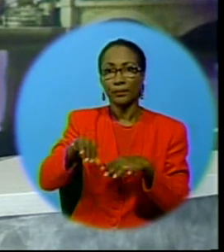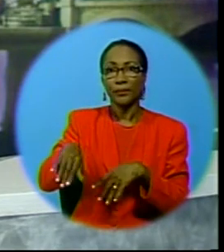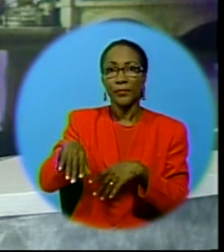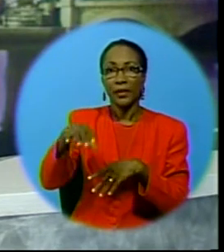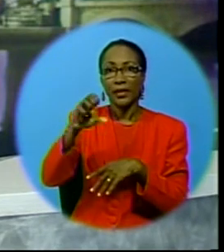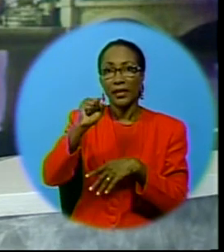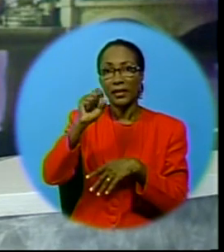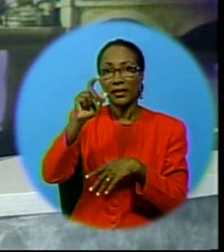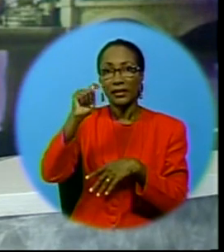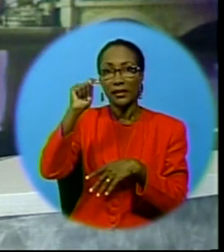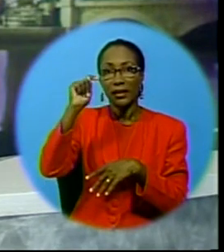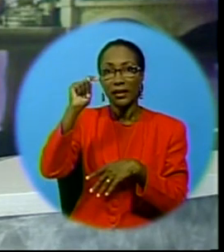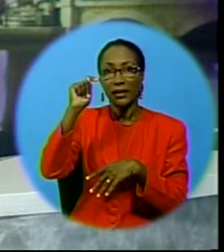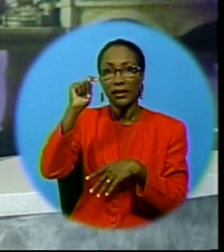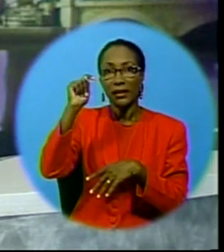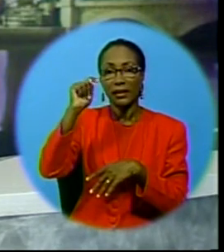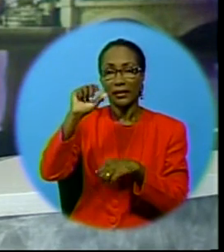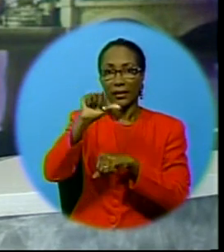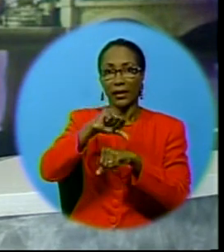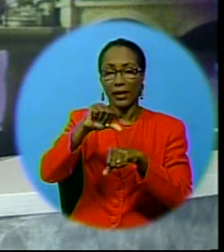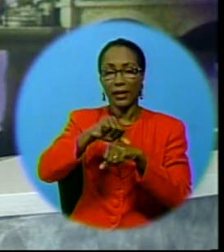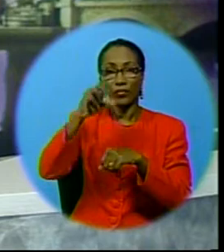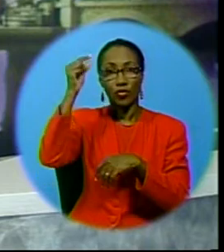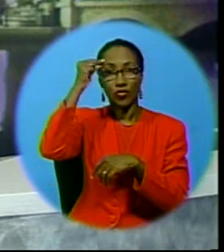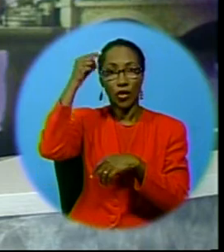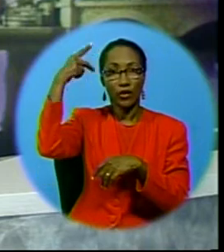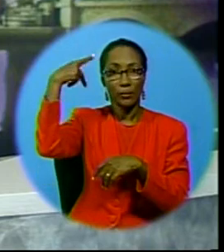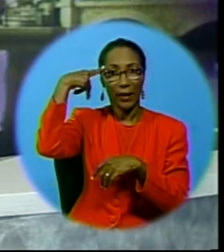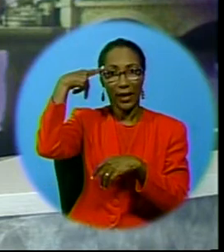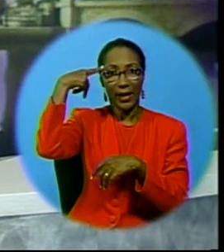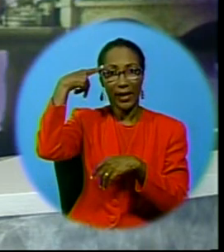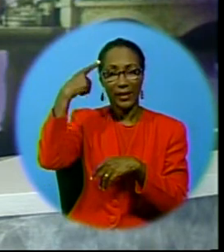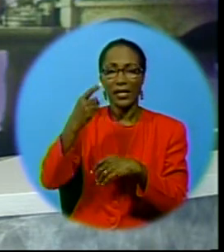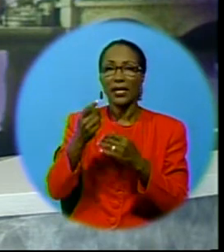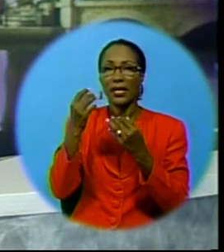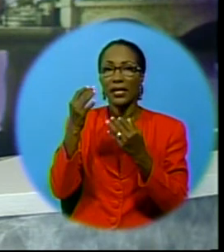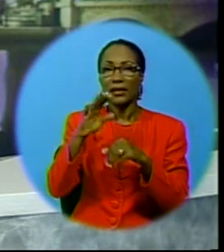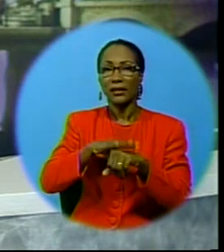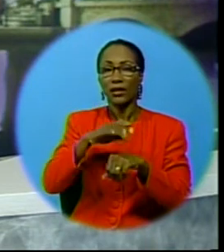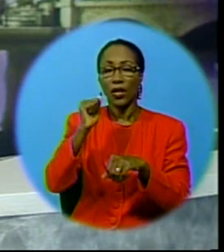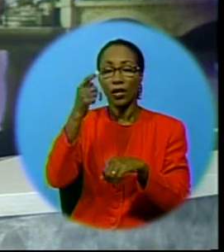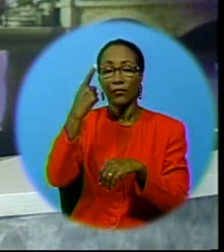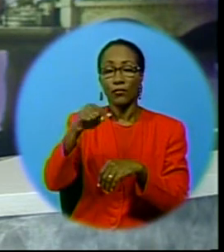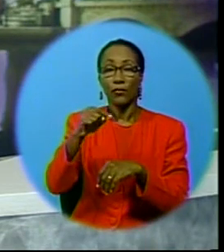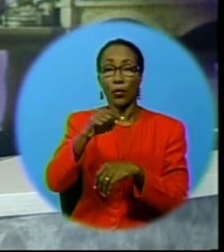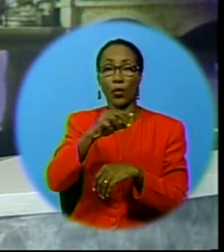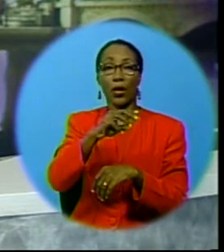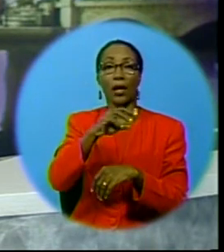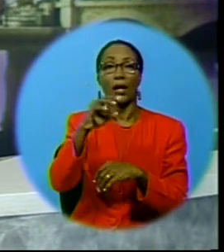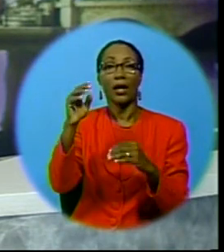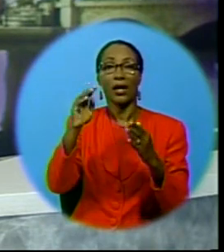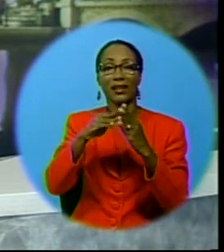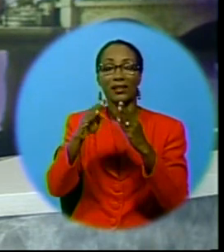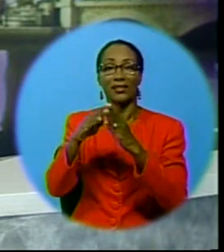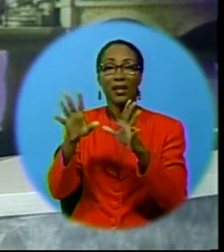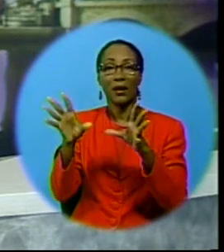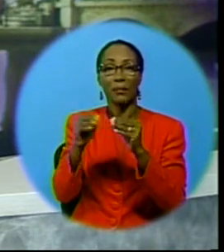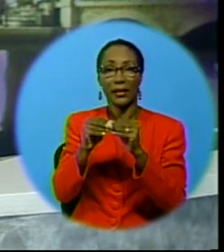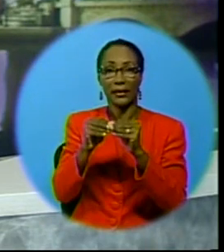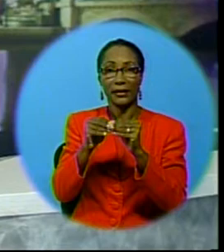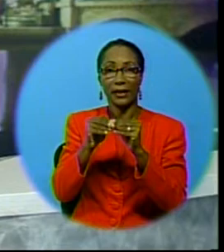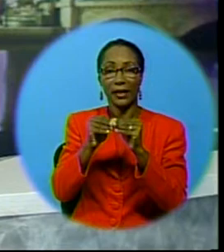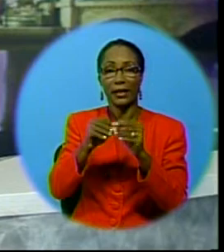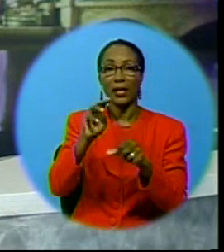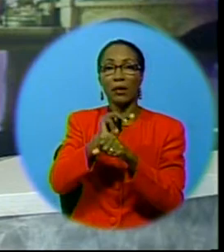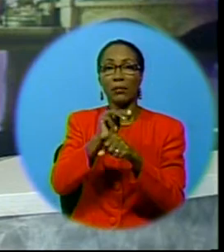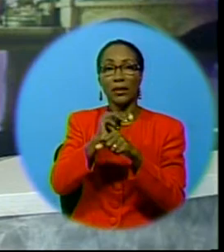for a town hall meeting with Prime Minister Fundle Stewart, Finance Minister Chris Sinclair, and Minister of Transport and Works Michael